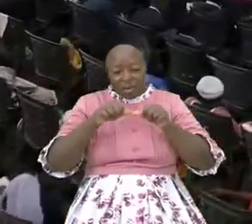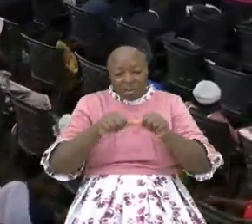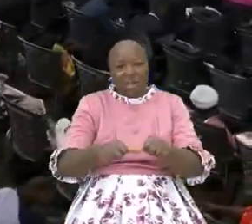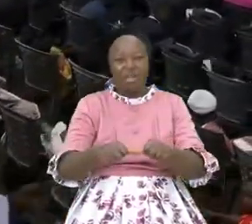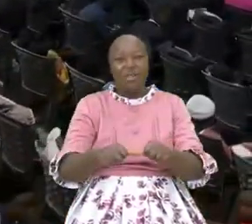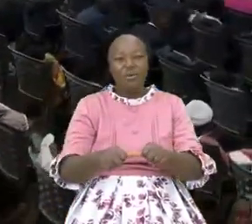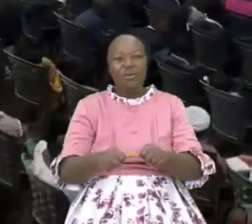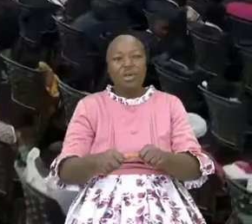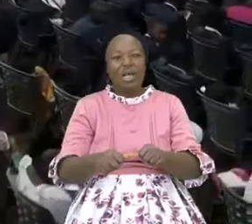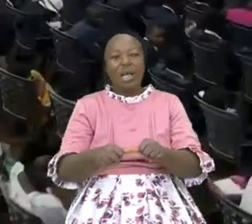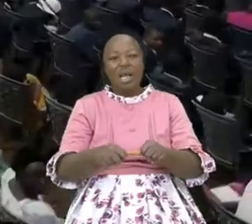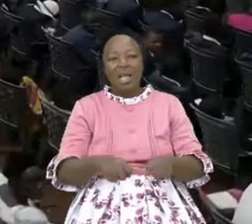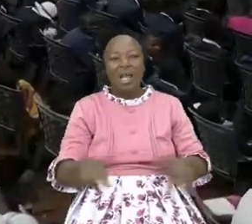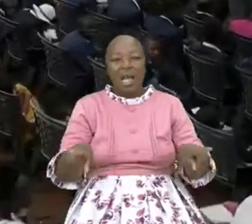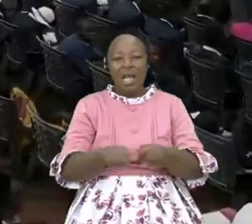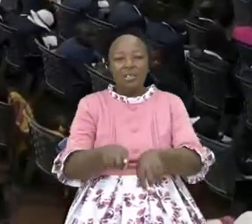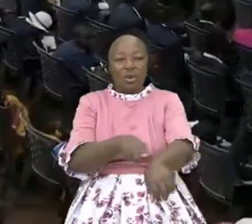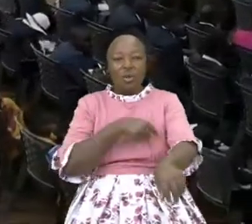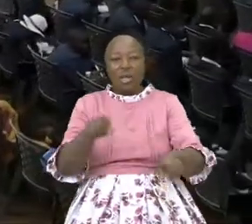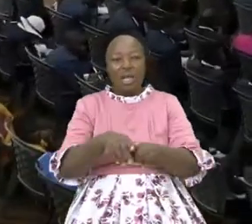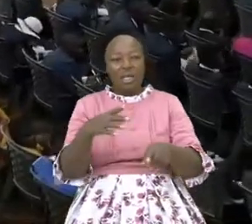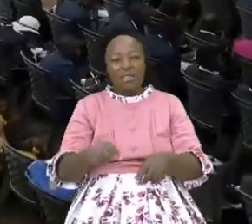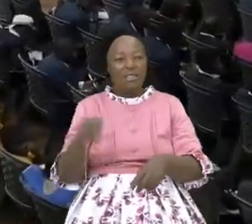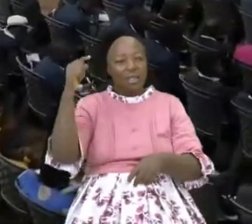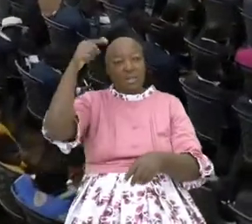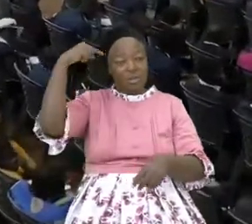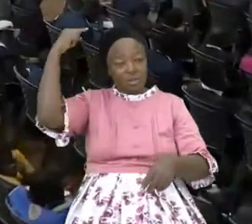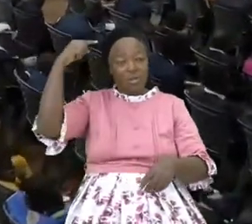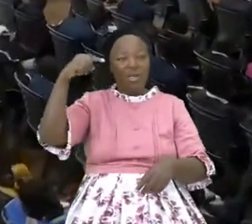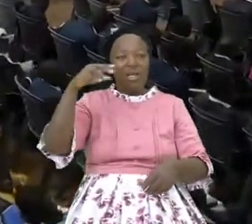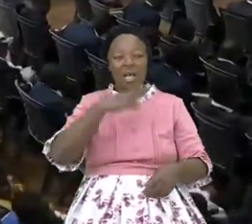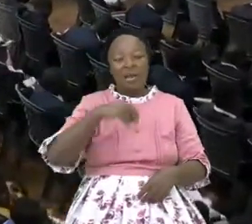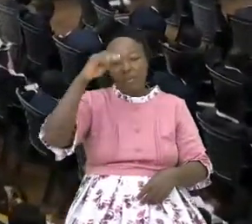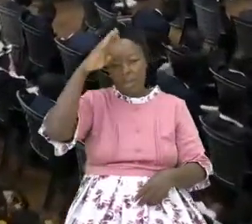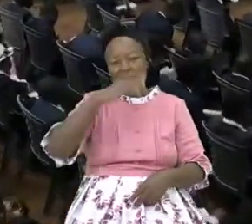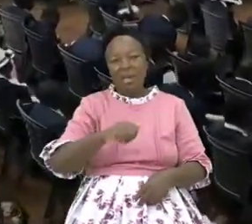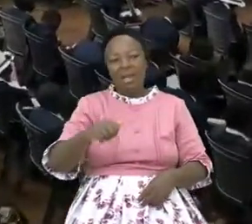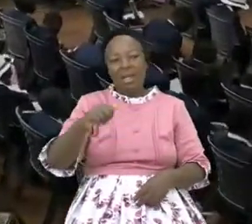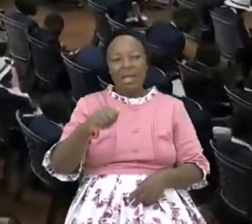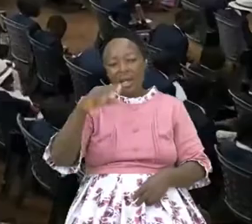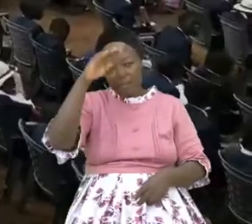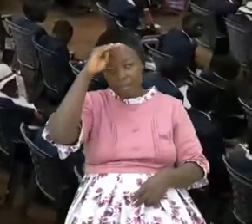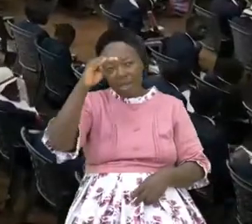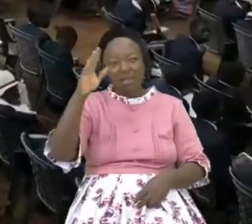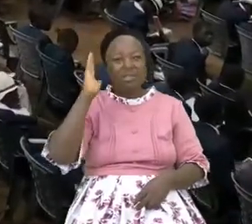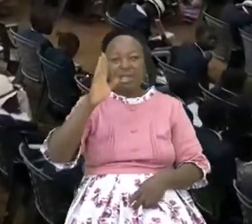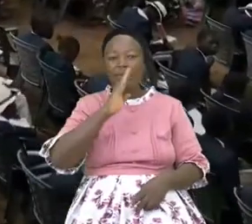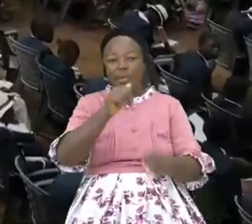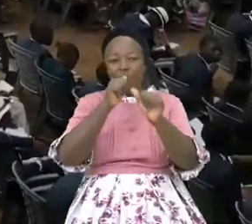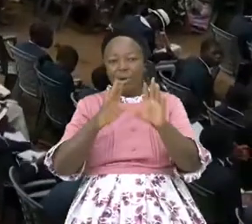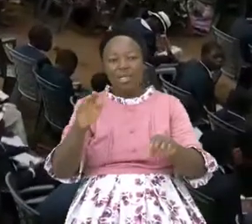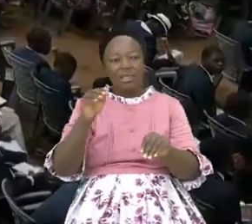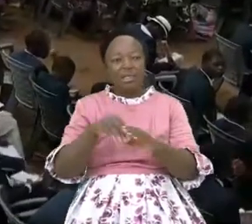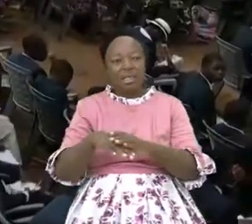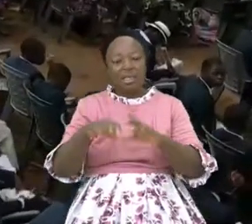the men and men shall be blessed in him. And men shall be blessed in him.